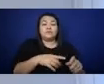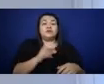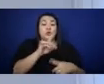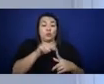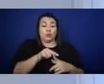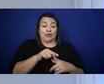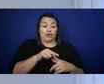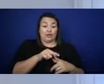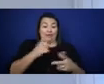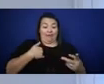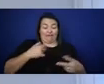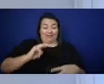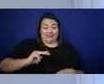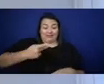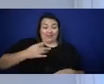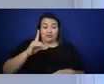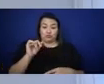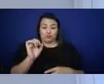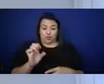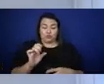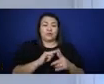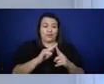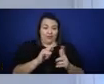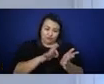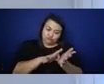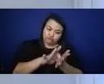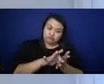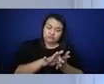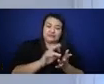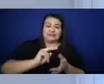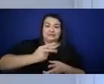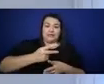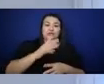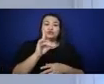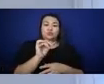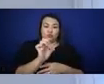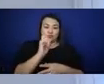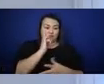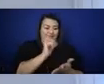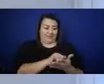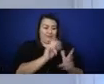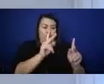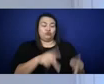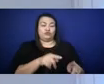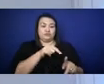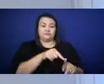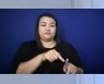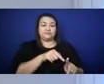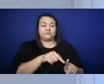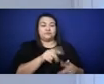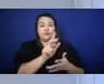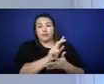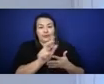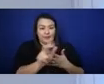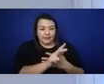possible. But once you're in the system and you received a dose, then there's a specific lot number that is then assigned to that